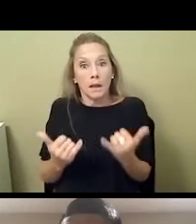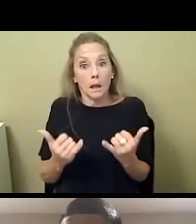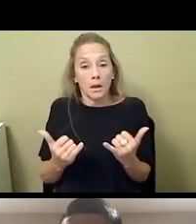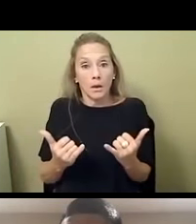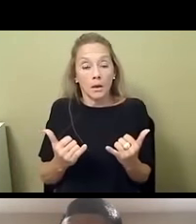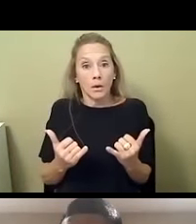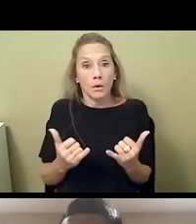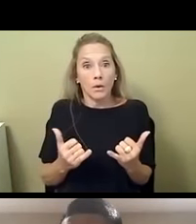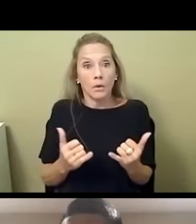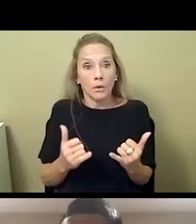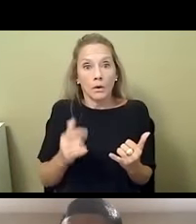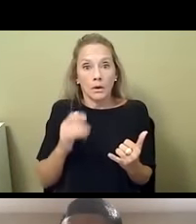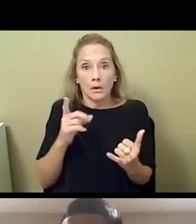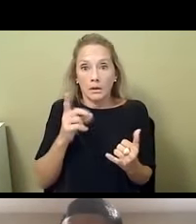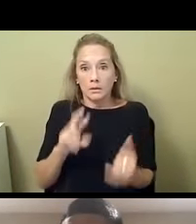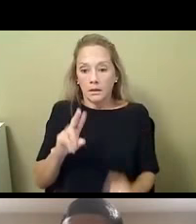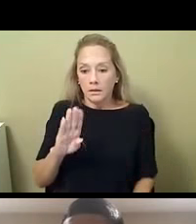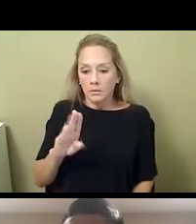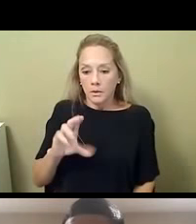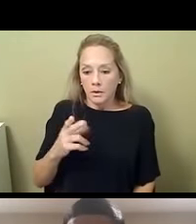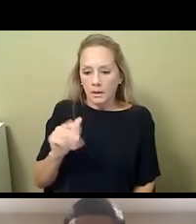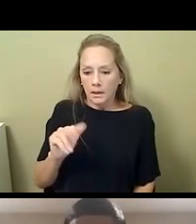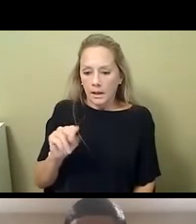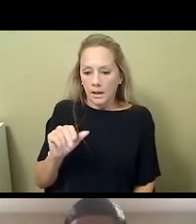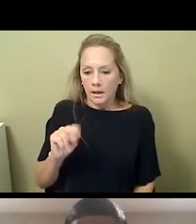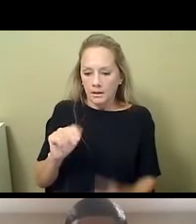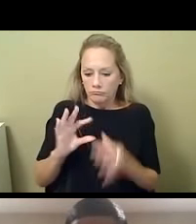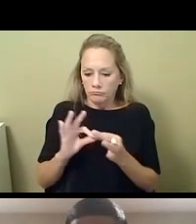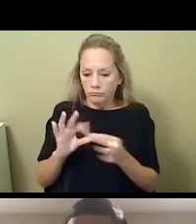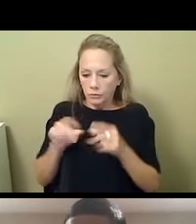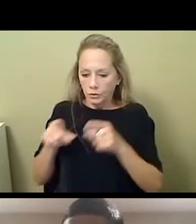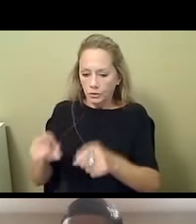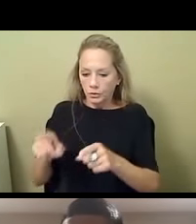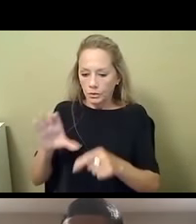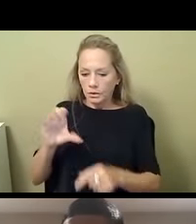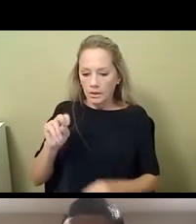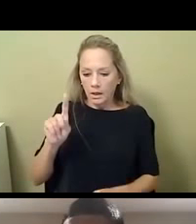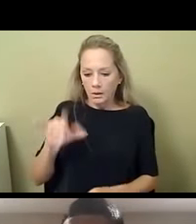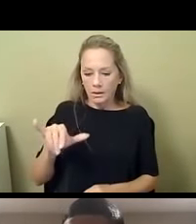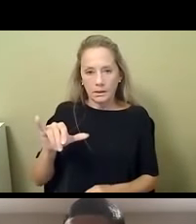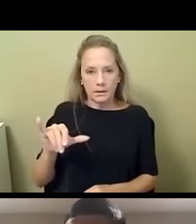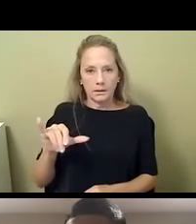is, Dr. Buchanan talked about this at County Commission this week.